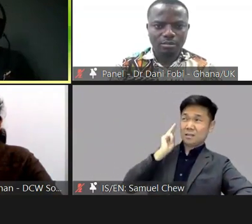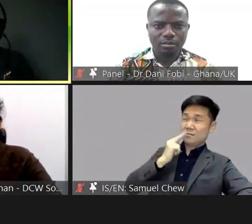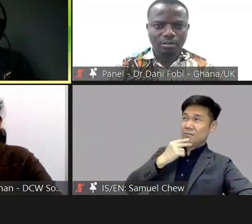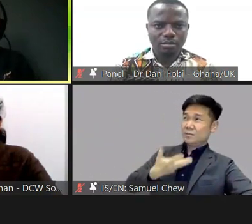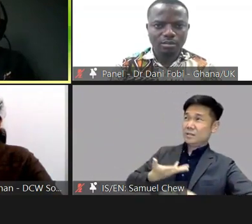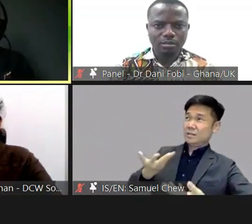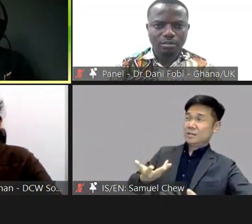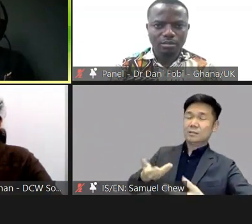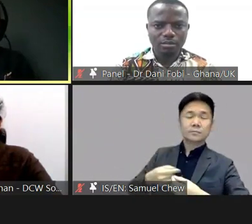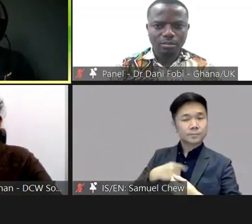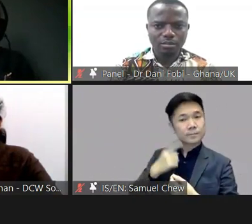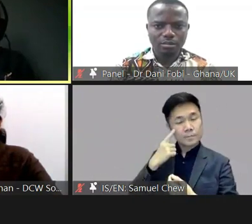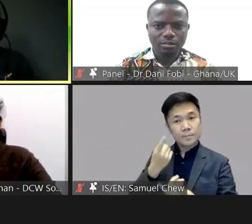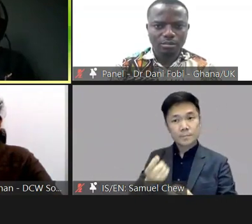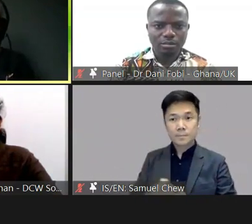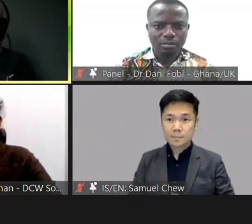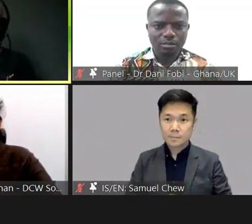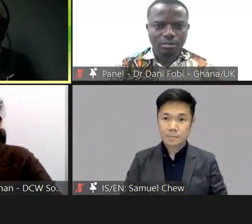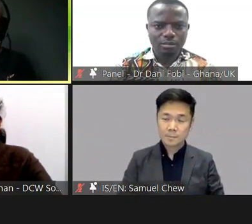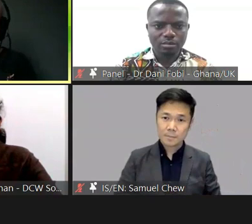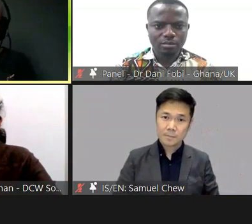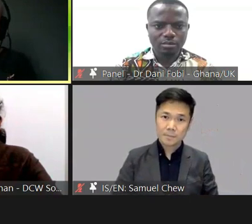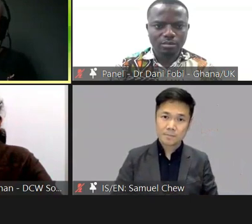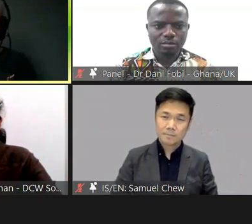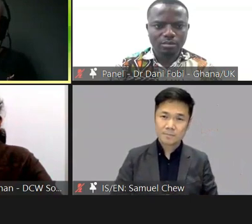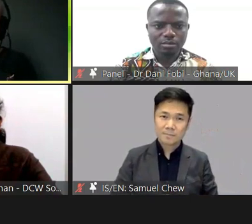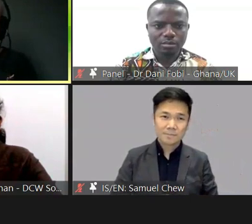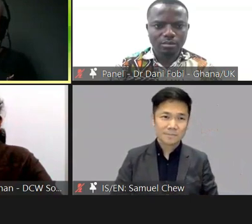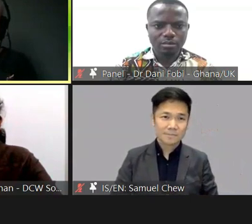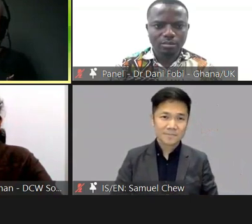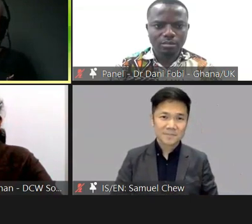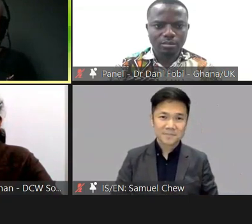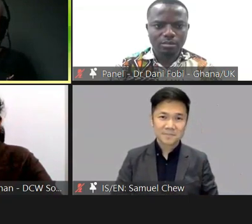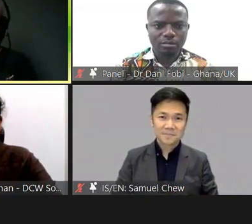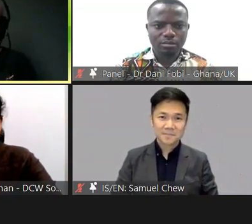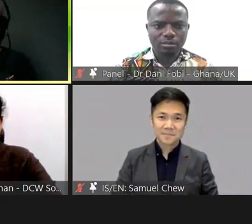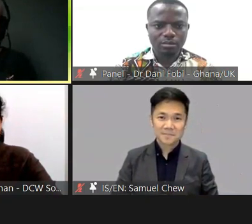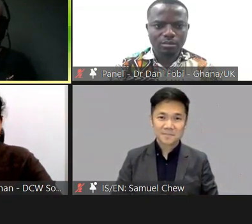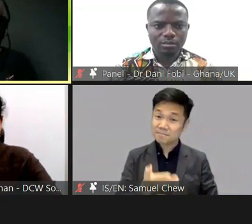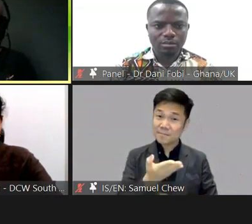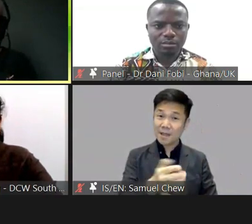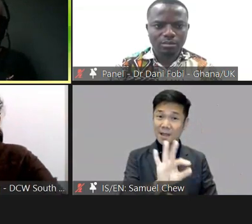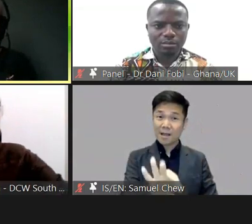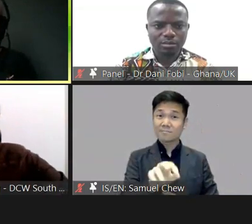wonder perhaps if you'd like to start us off with that, Nita.